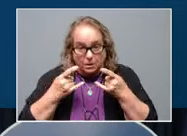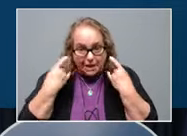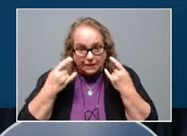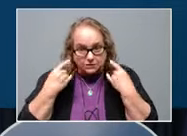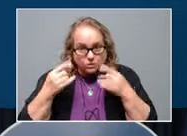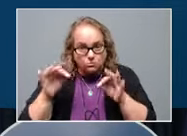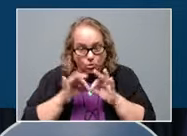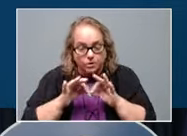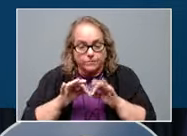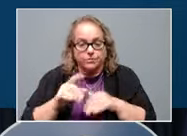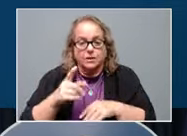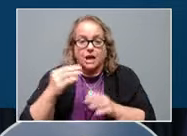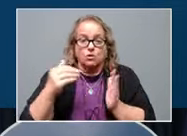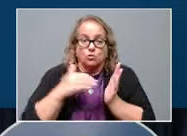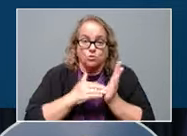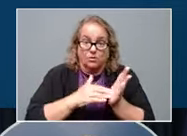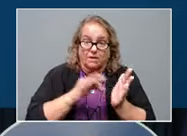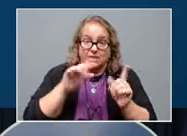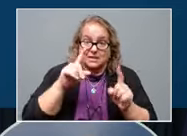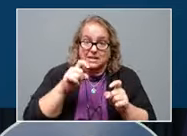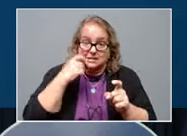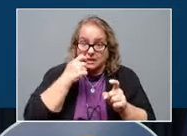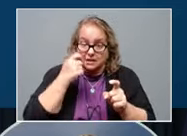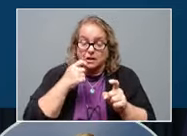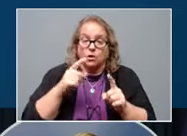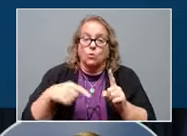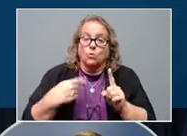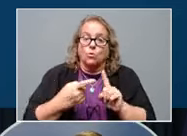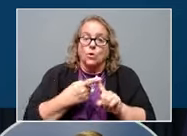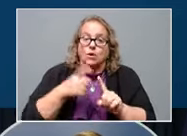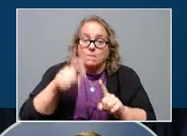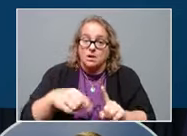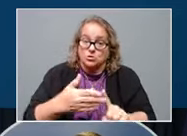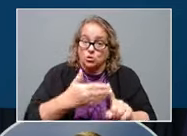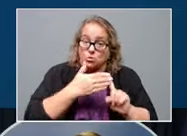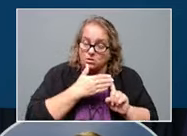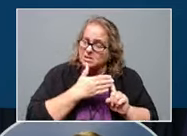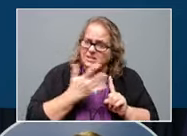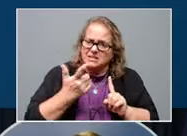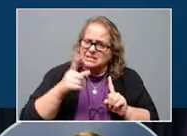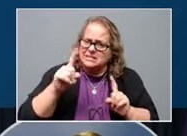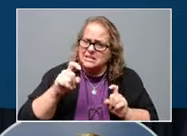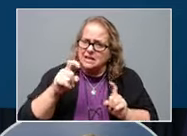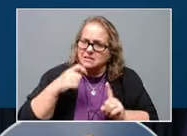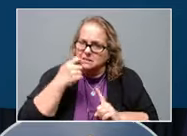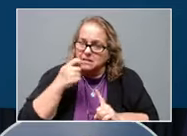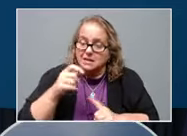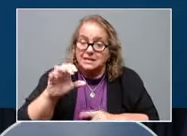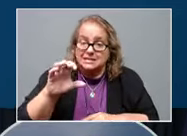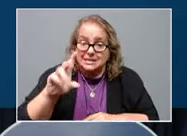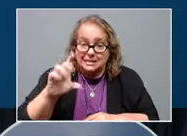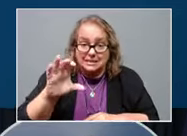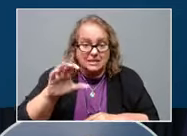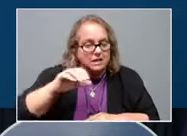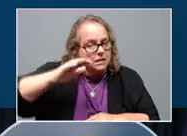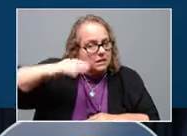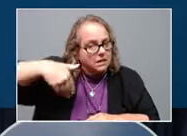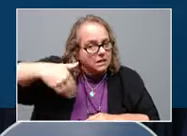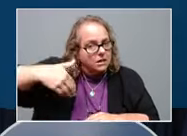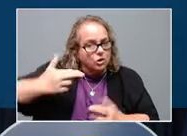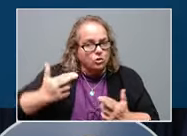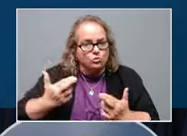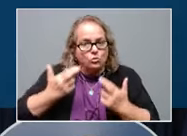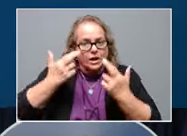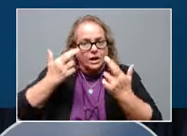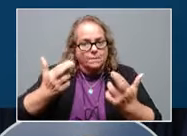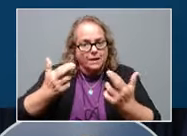and when modified quarantine is an appropriate action. Although the CDC does not yet recommend test to stay